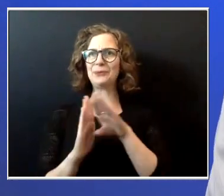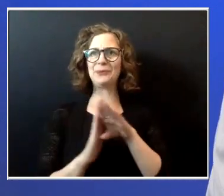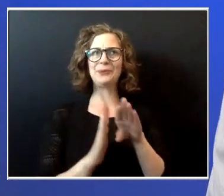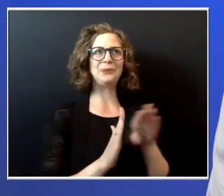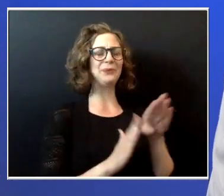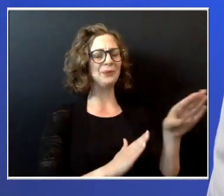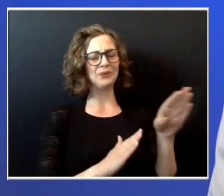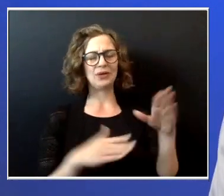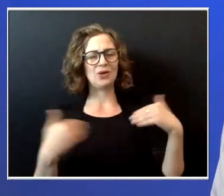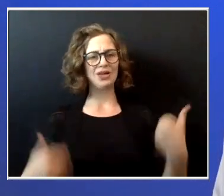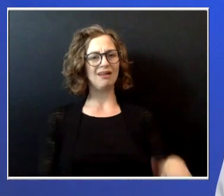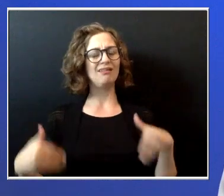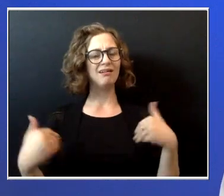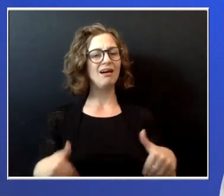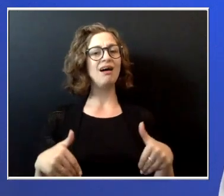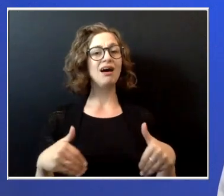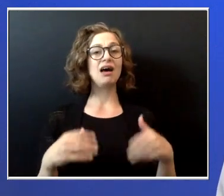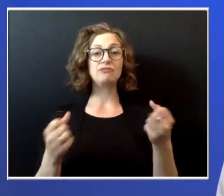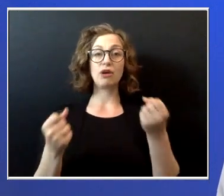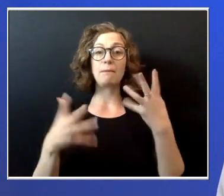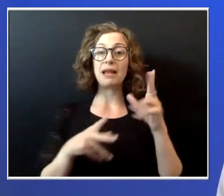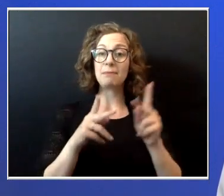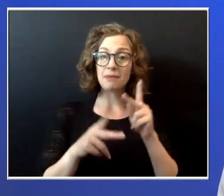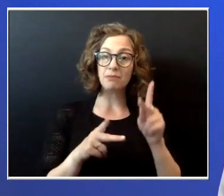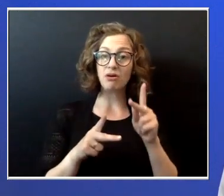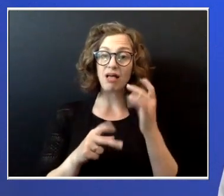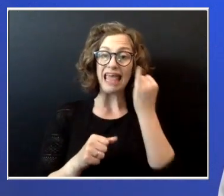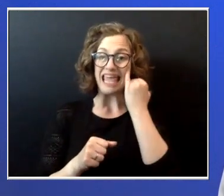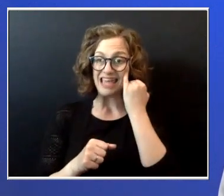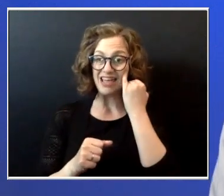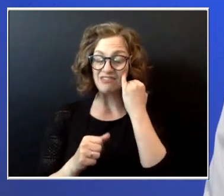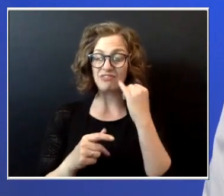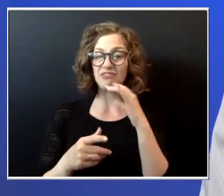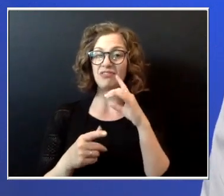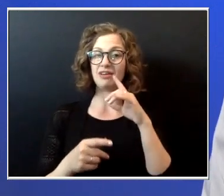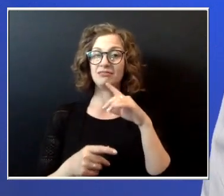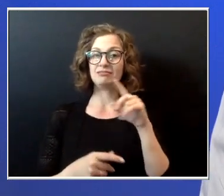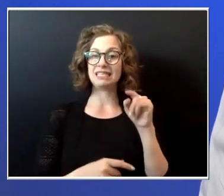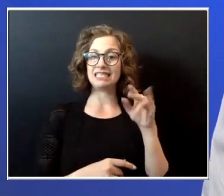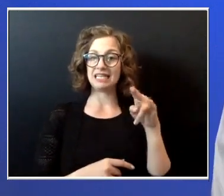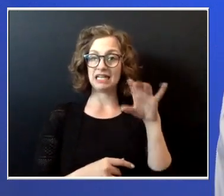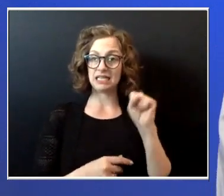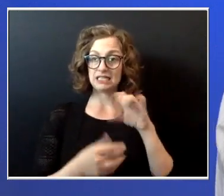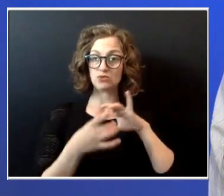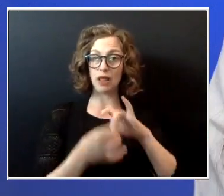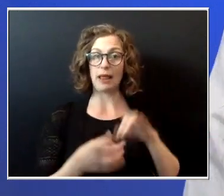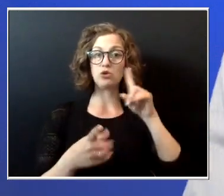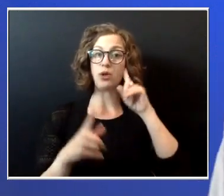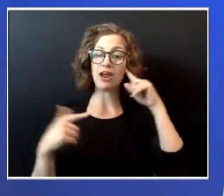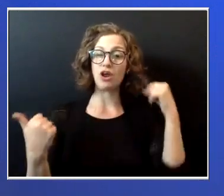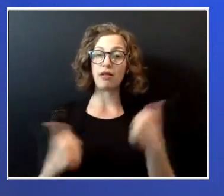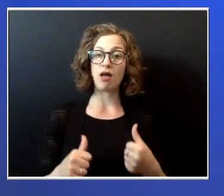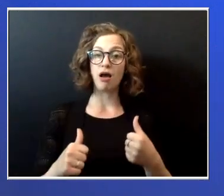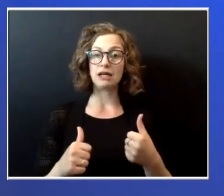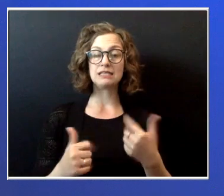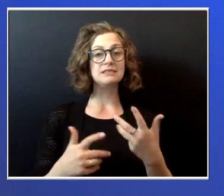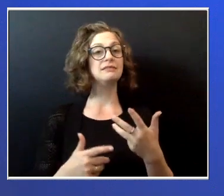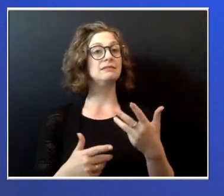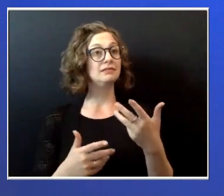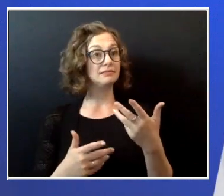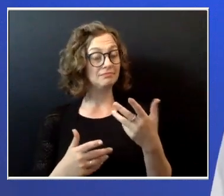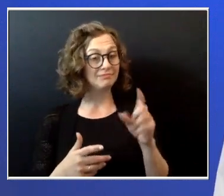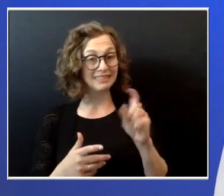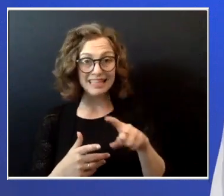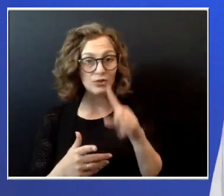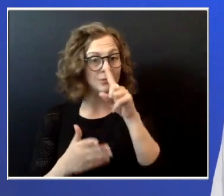aid will treat the tinnitus. So we always encourage people to get a hearing screen, just like you get your eyes checked. Why wouldn't you